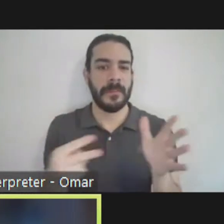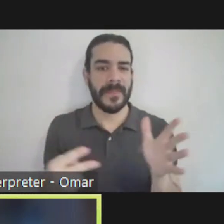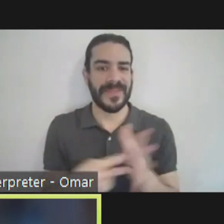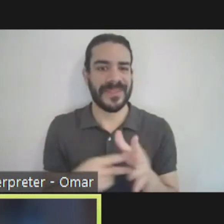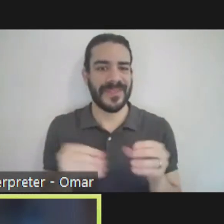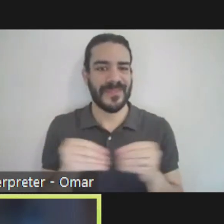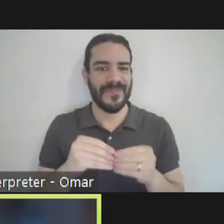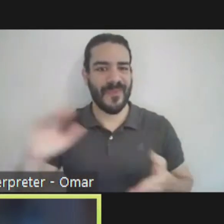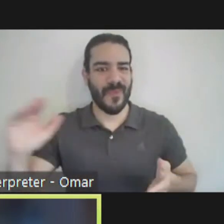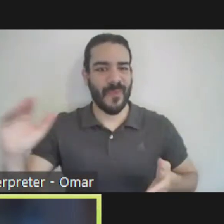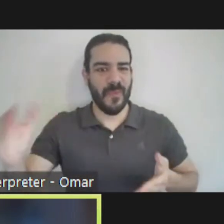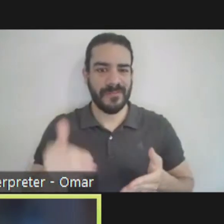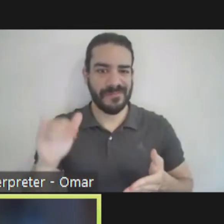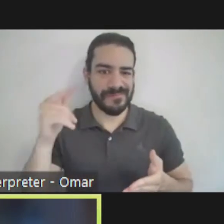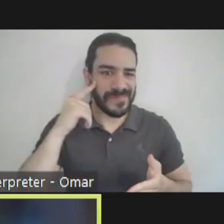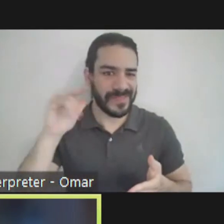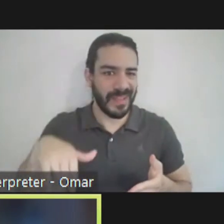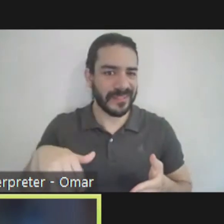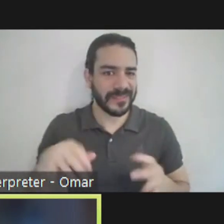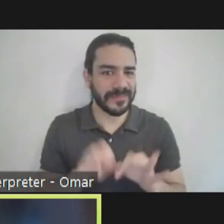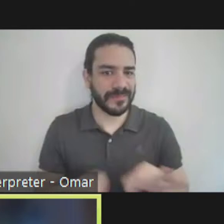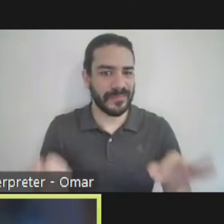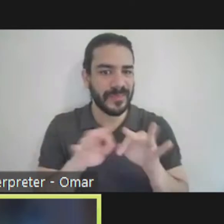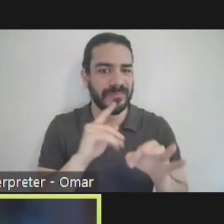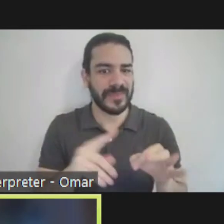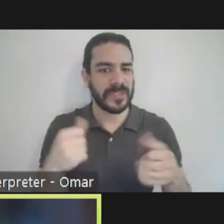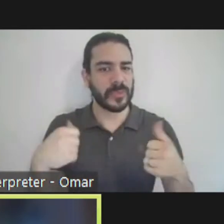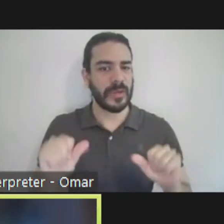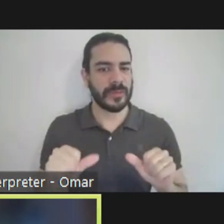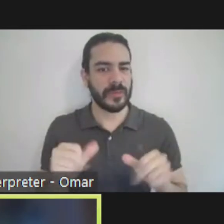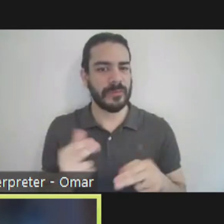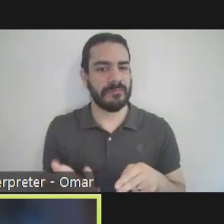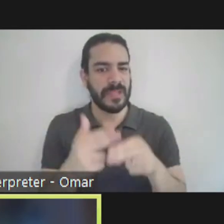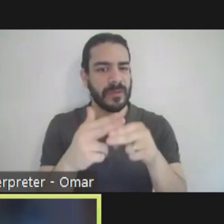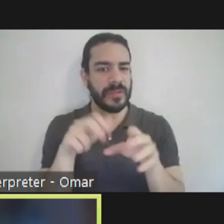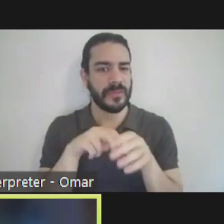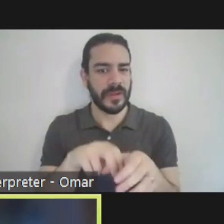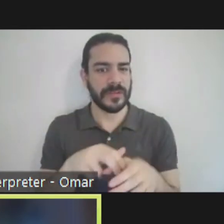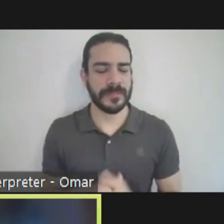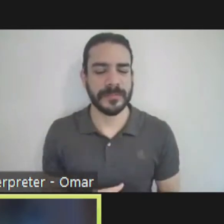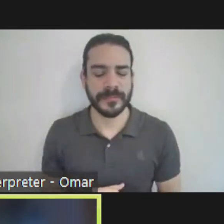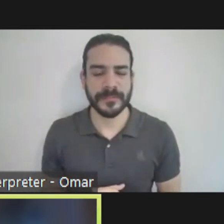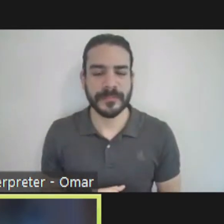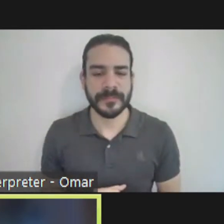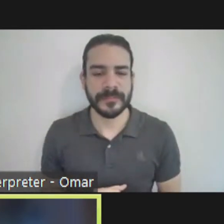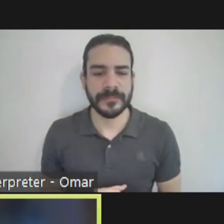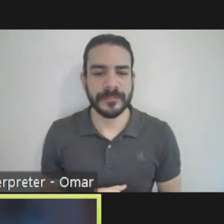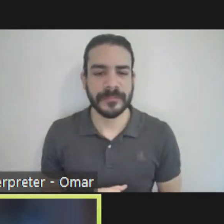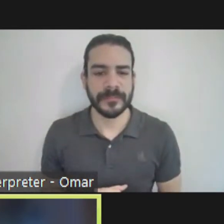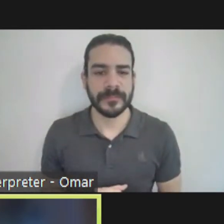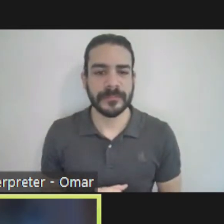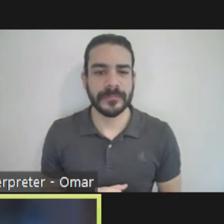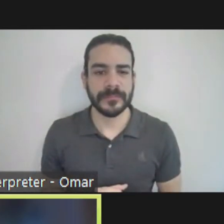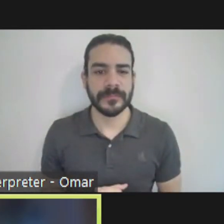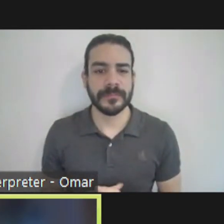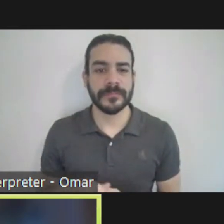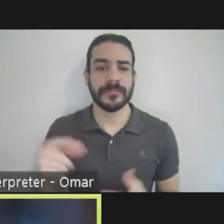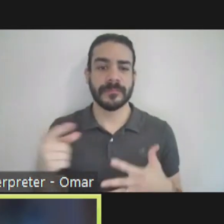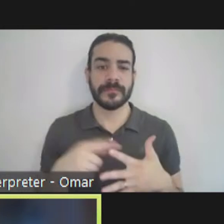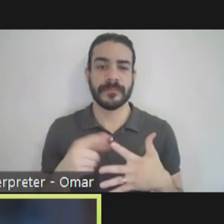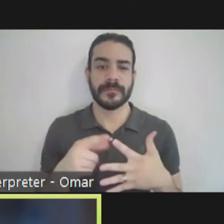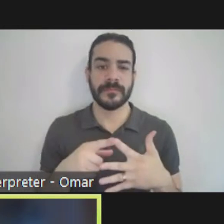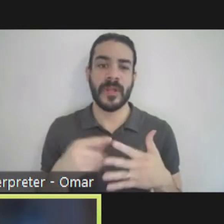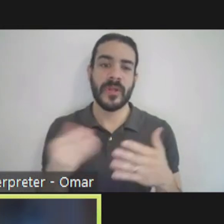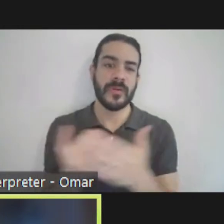think this is important as we're trying to increase ridership. Second, the new bus bays and shelters are very much needed. So